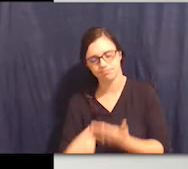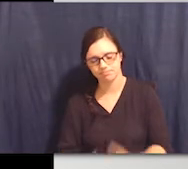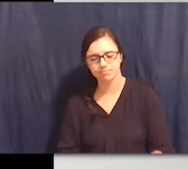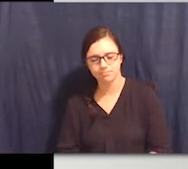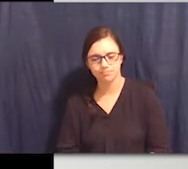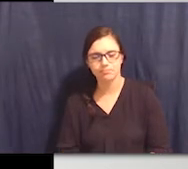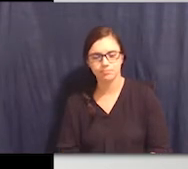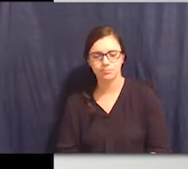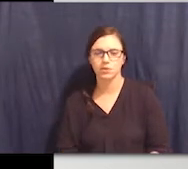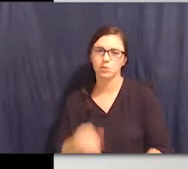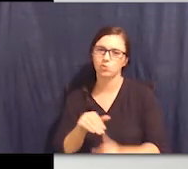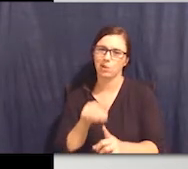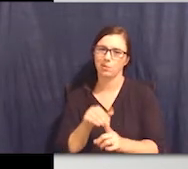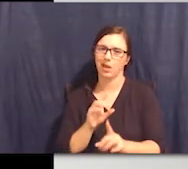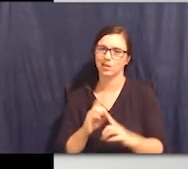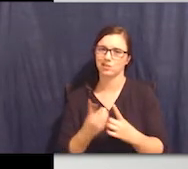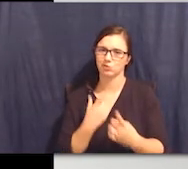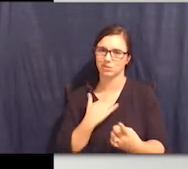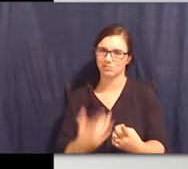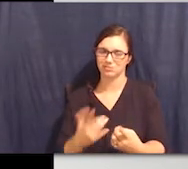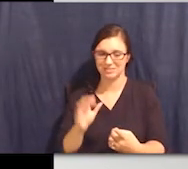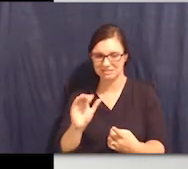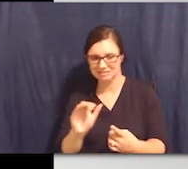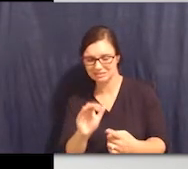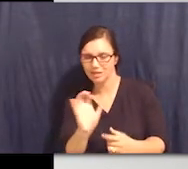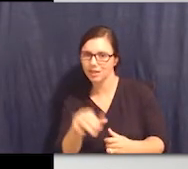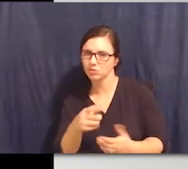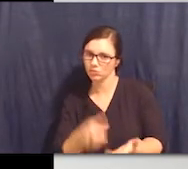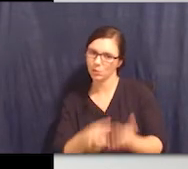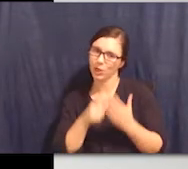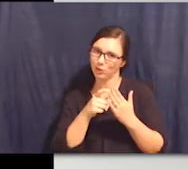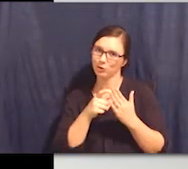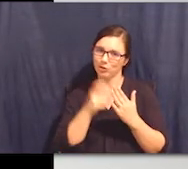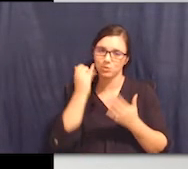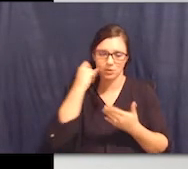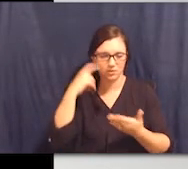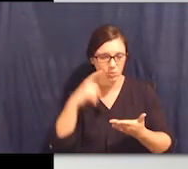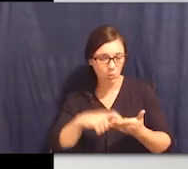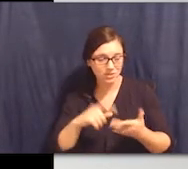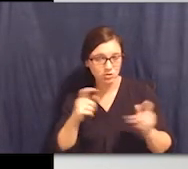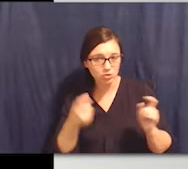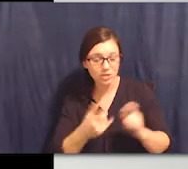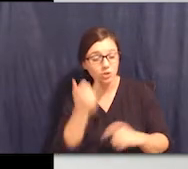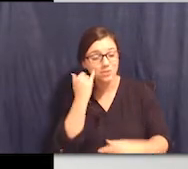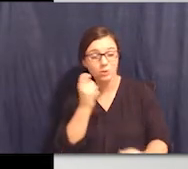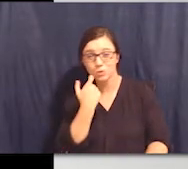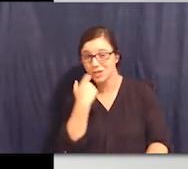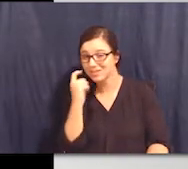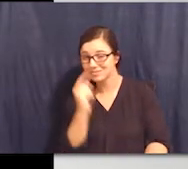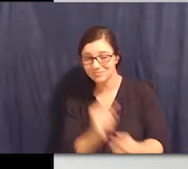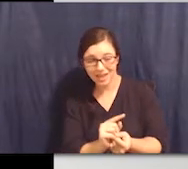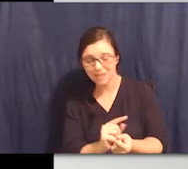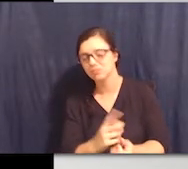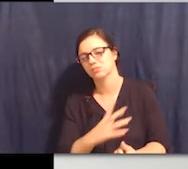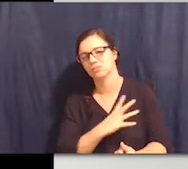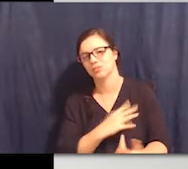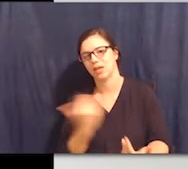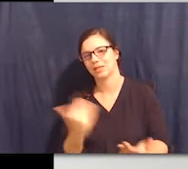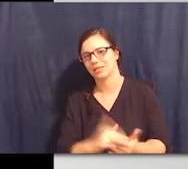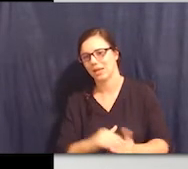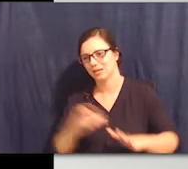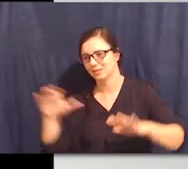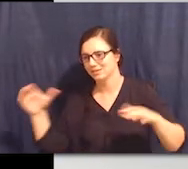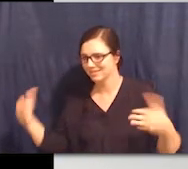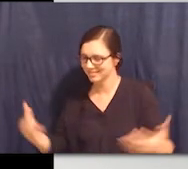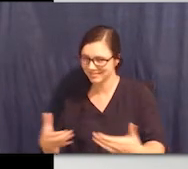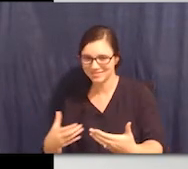And so we remind districts that that's a requirement. And so if you know there's a change, even if you just met, you got to come back to the table and say,